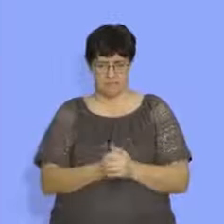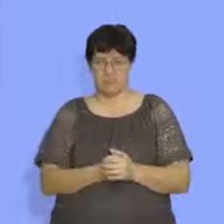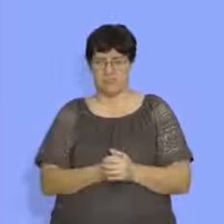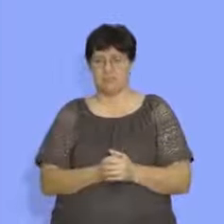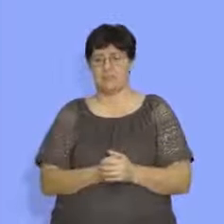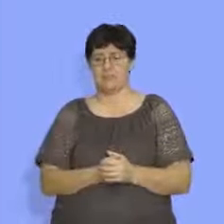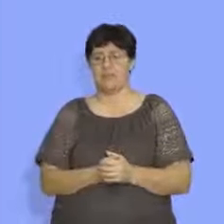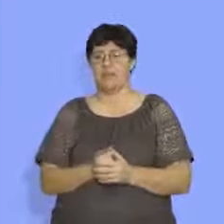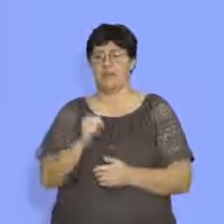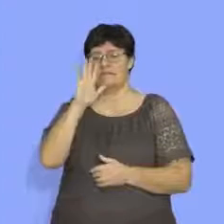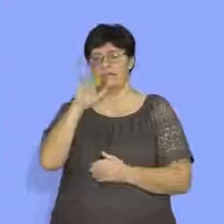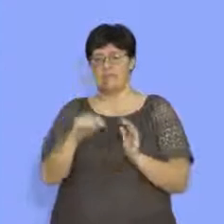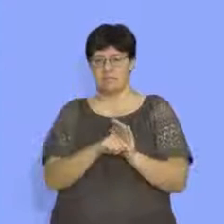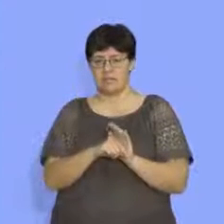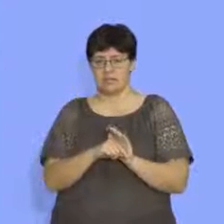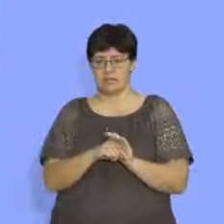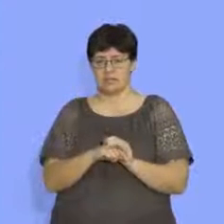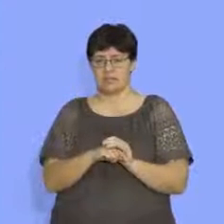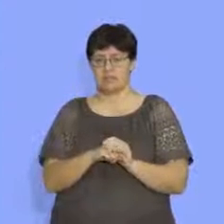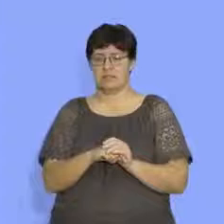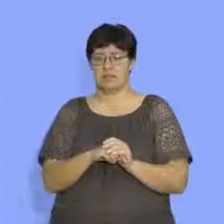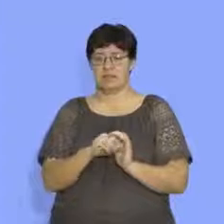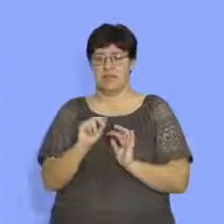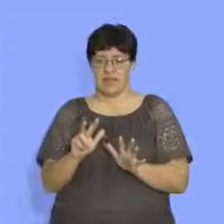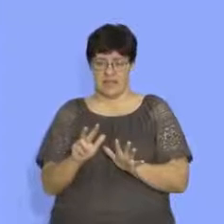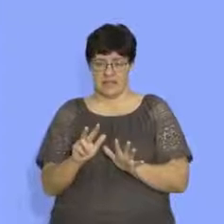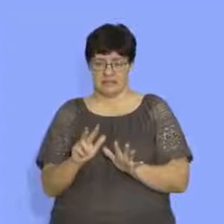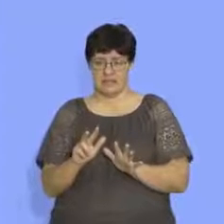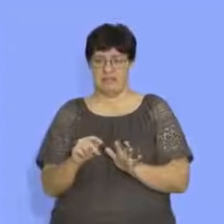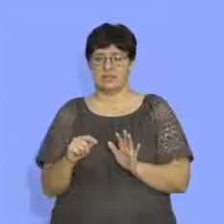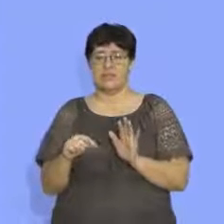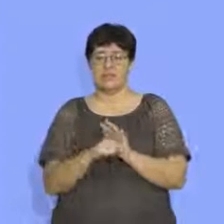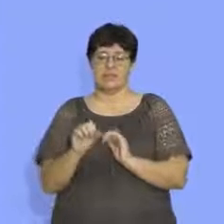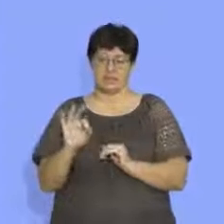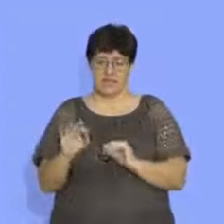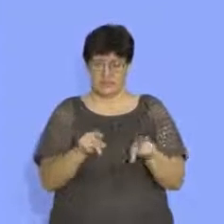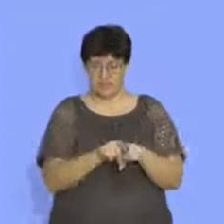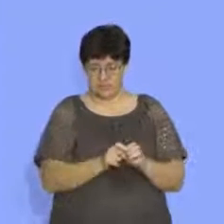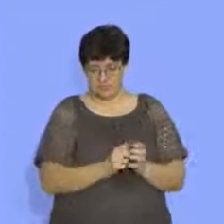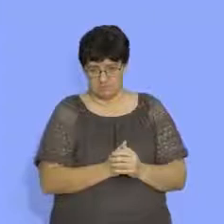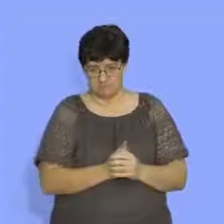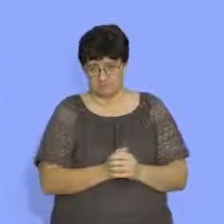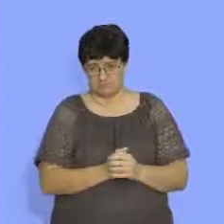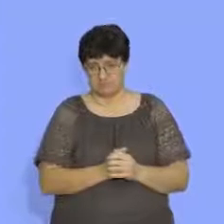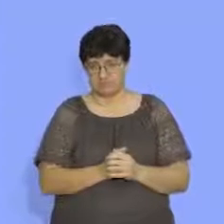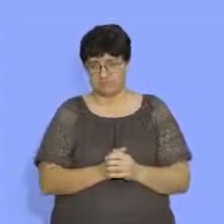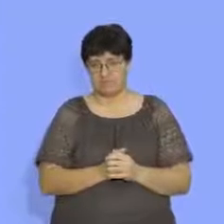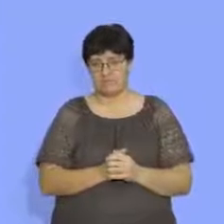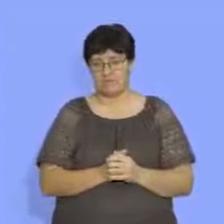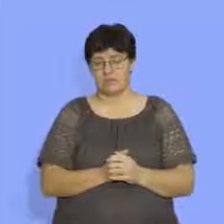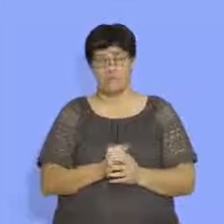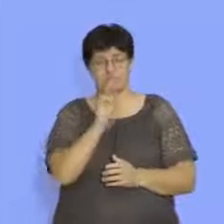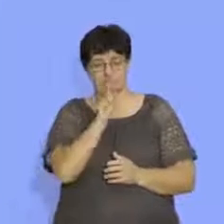vanishes because it gives me 0. It is equals to 5 minus the 8 will give me negative